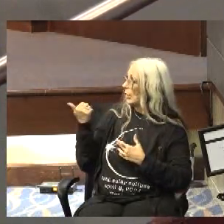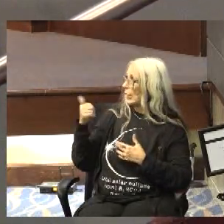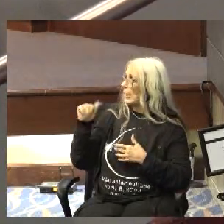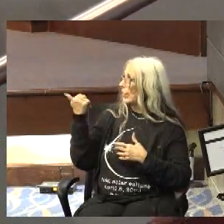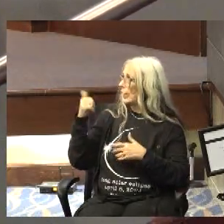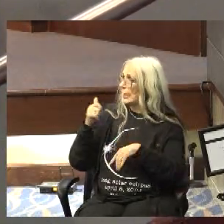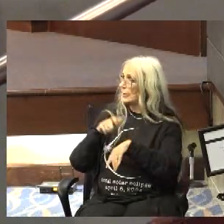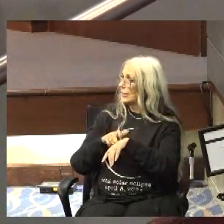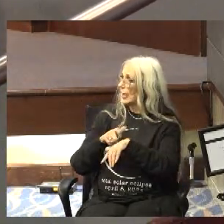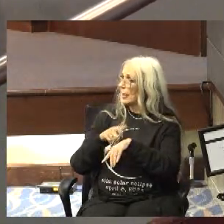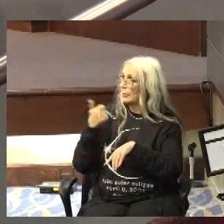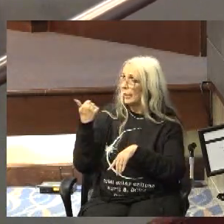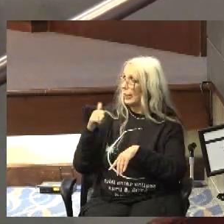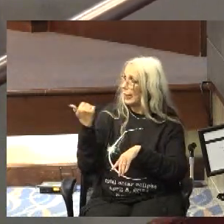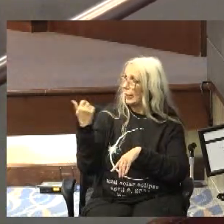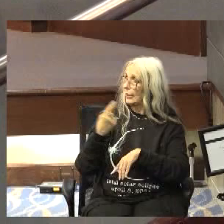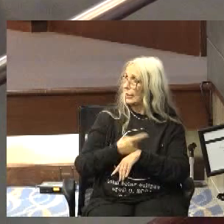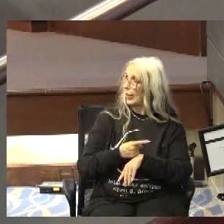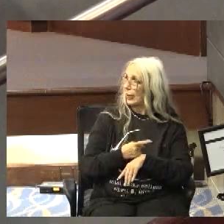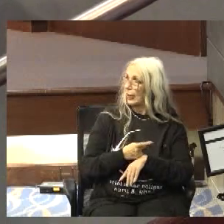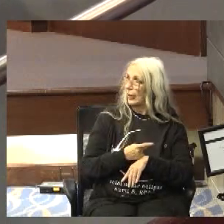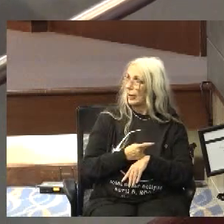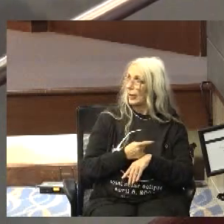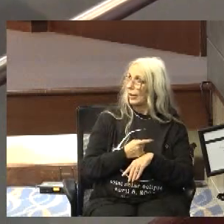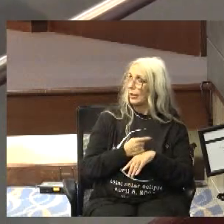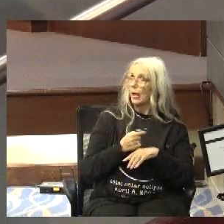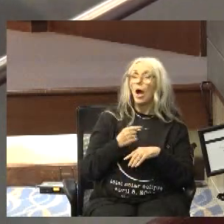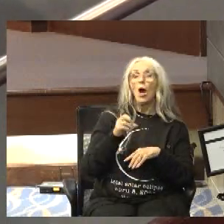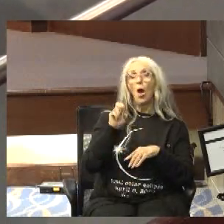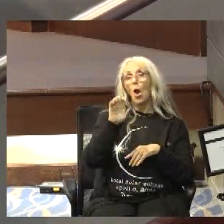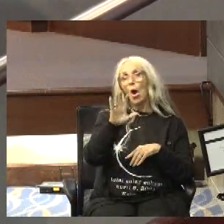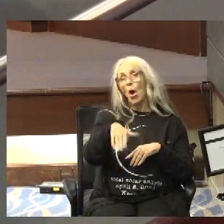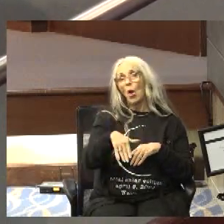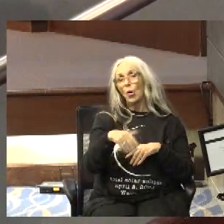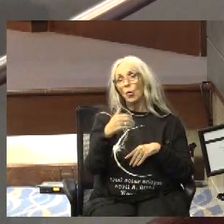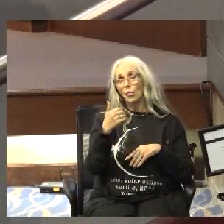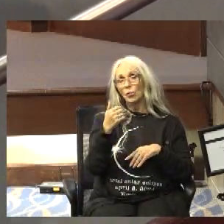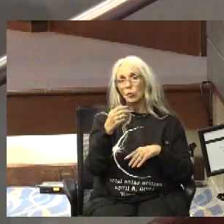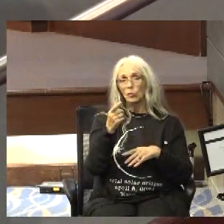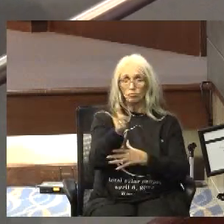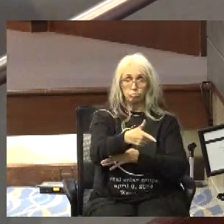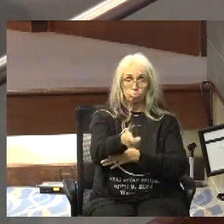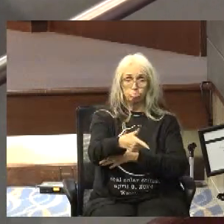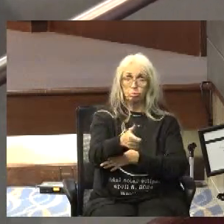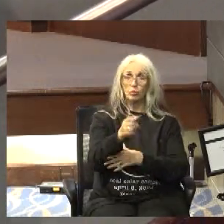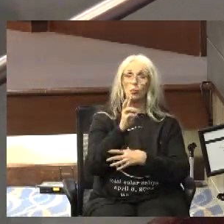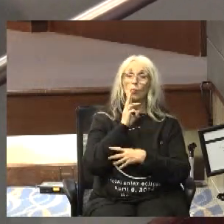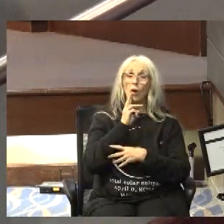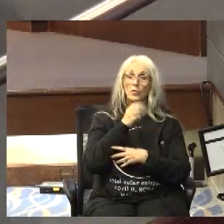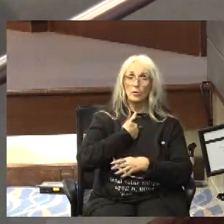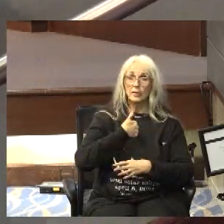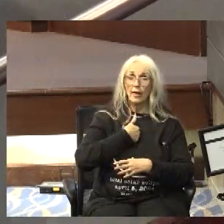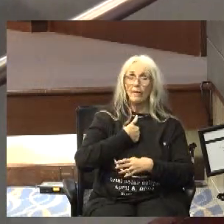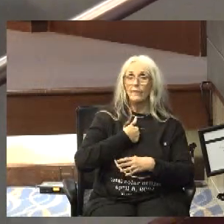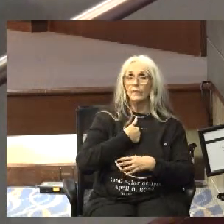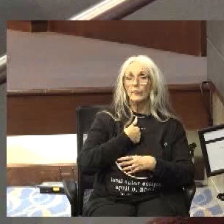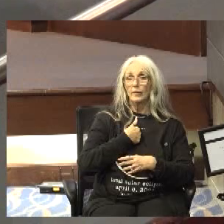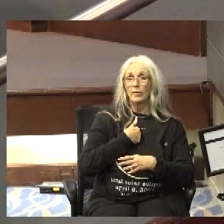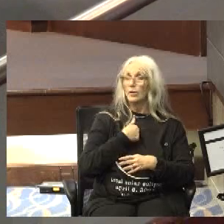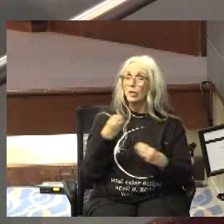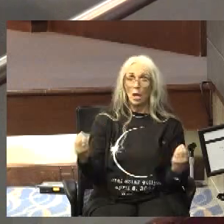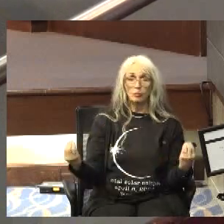Mm-hmm. If you hand water, okay. You can water. I'm sorry, hand watering can be any day, any time. Sorry. It's on the sprinkler systems. This is what. All